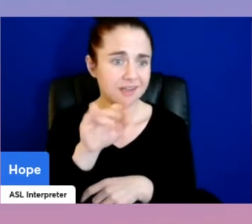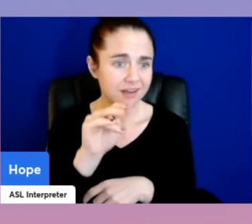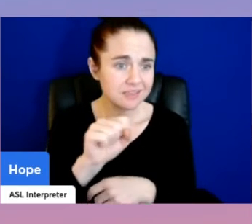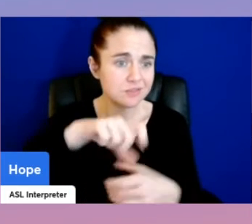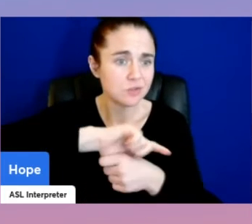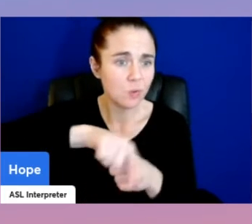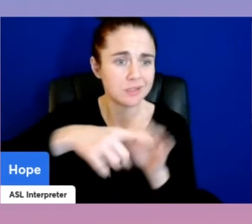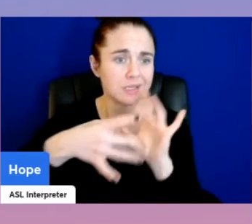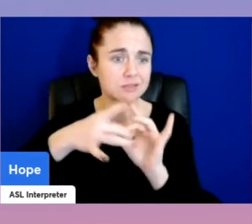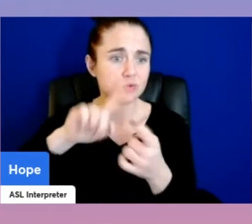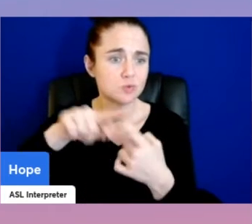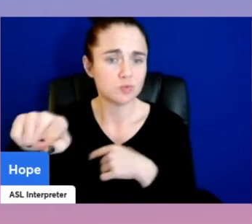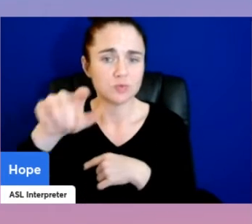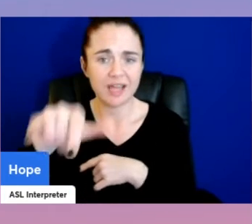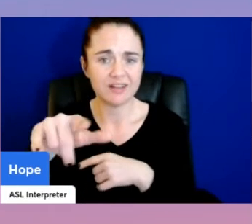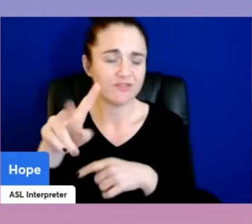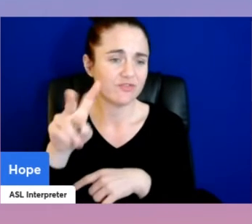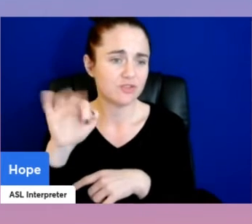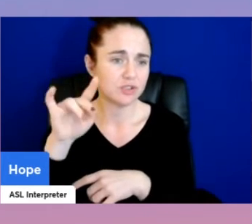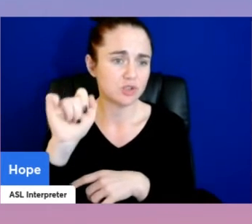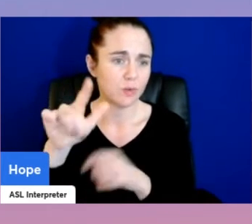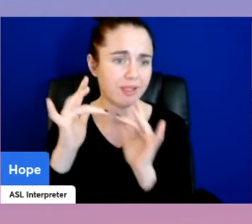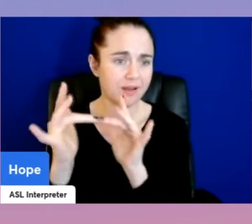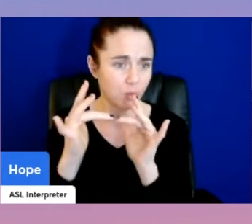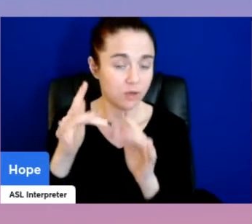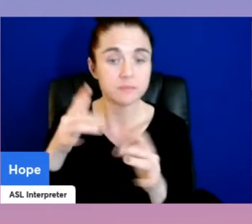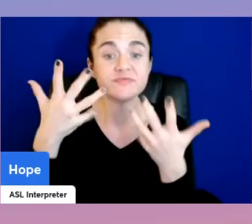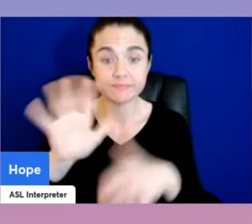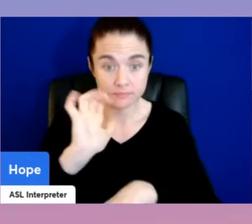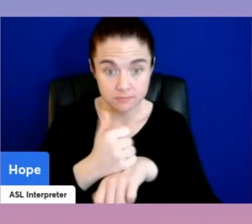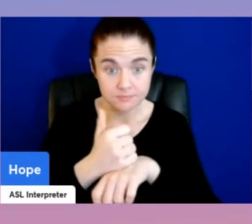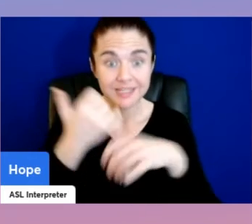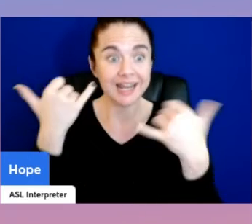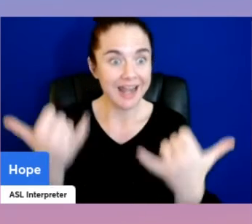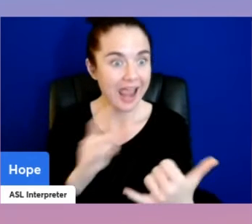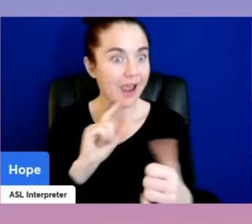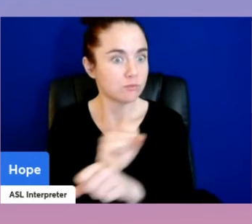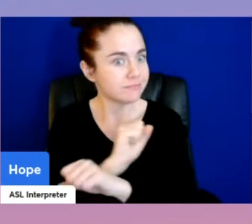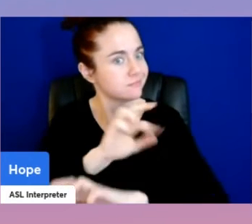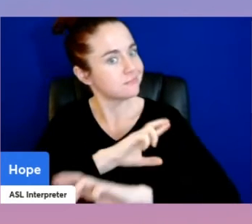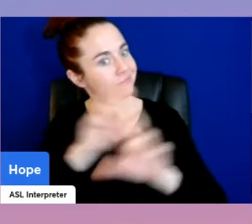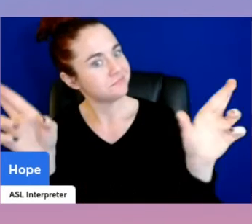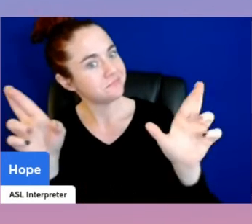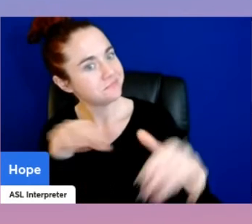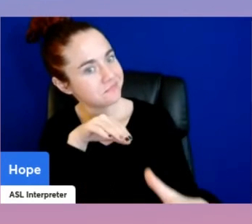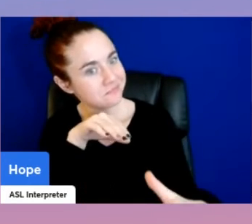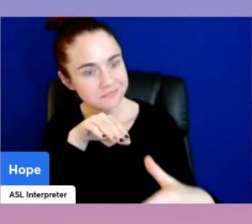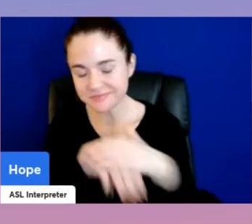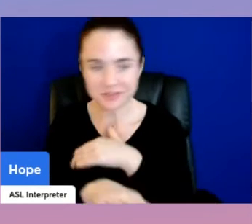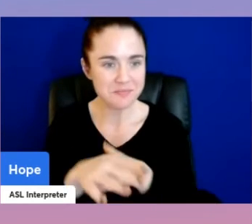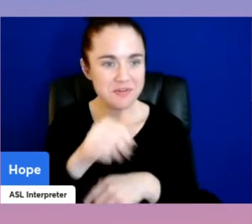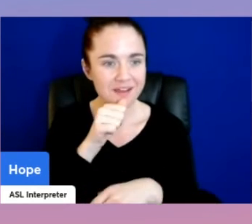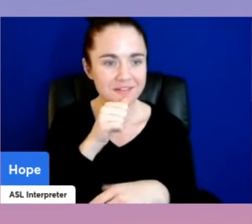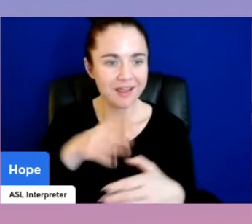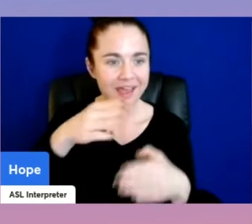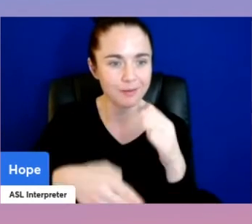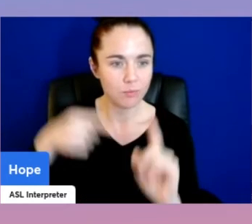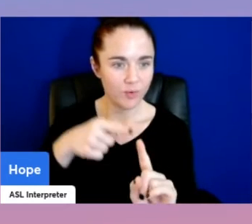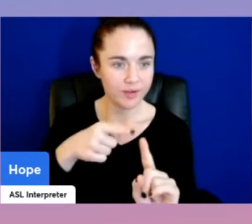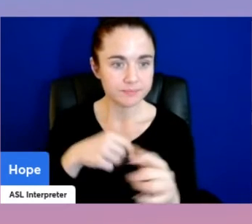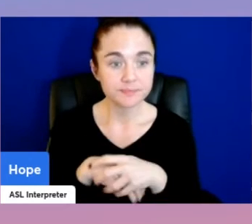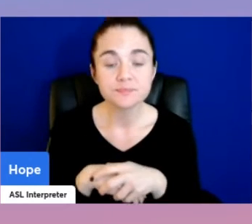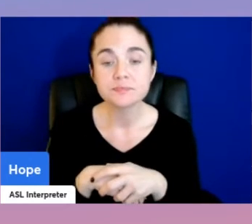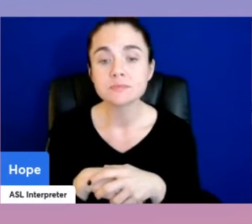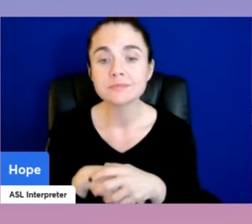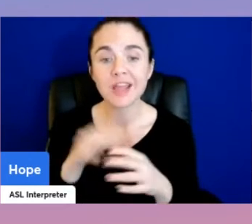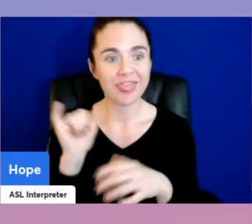network. Now that we have that set up, we're ready to actually get into our private endpoint. And the private endpoint is kind of that